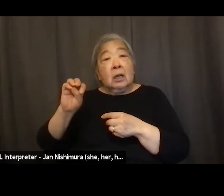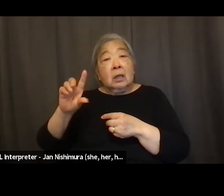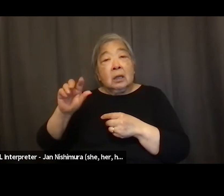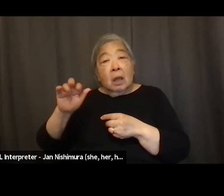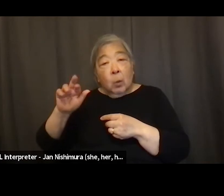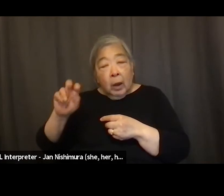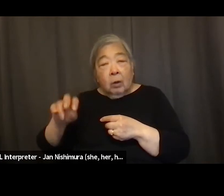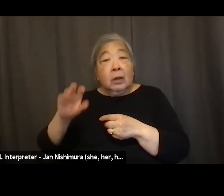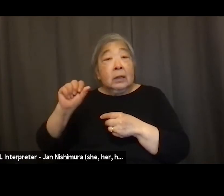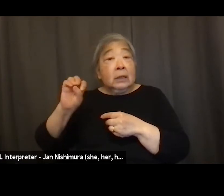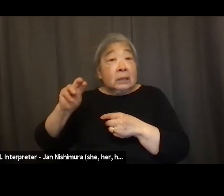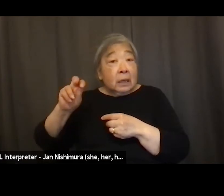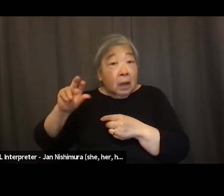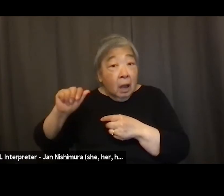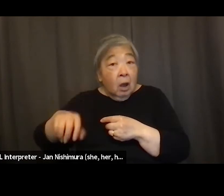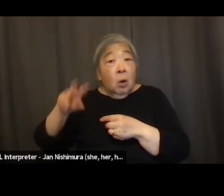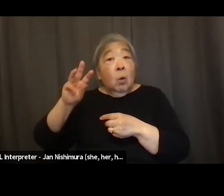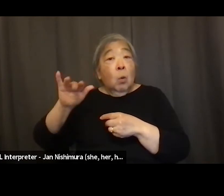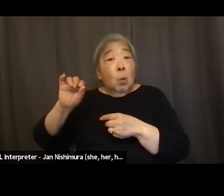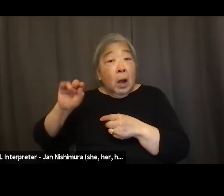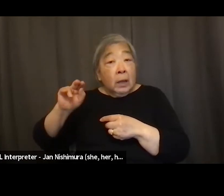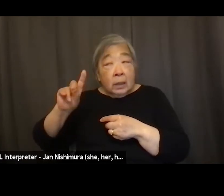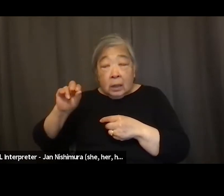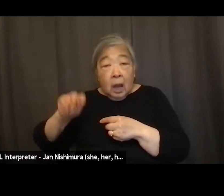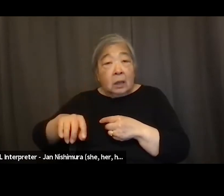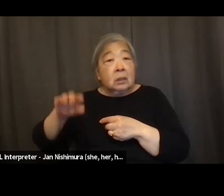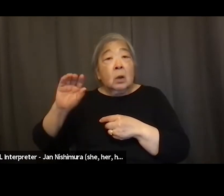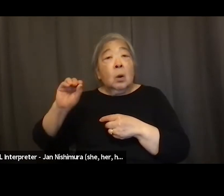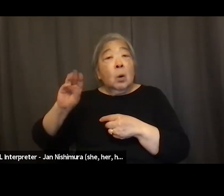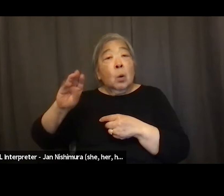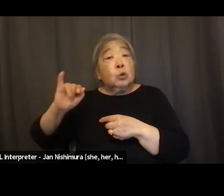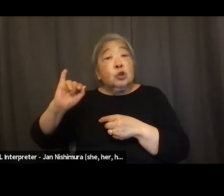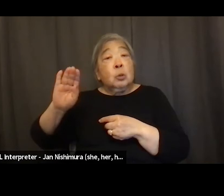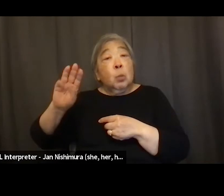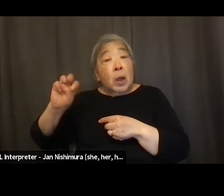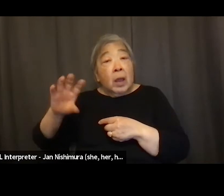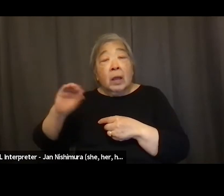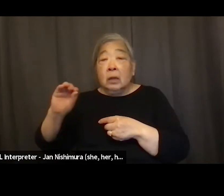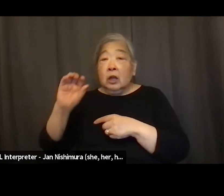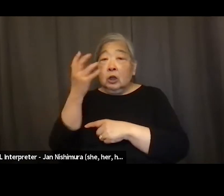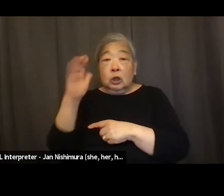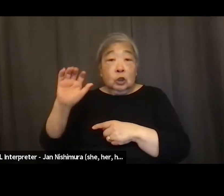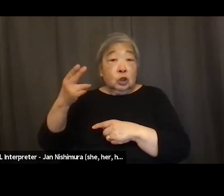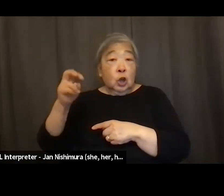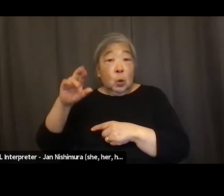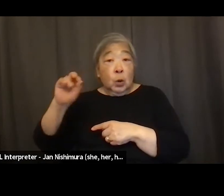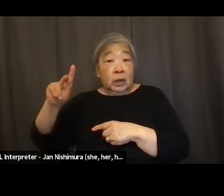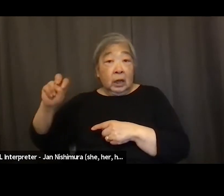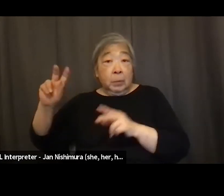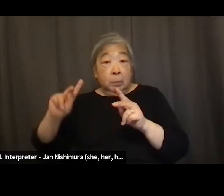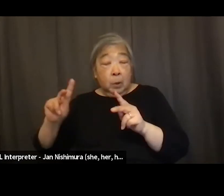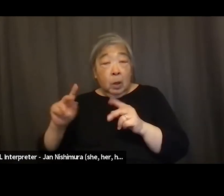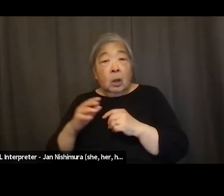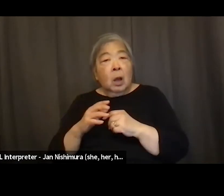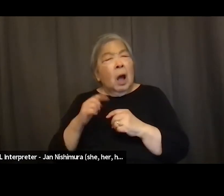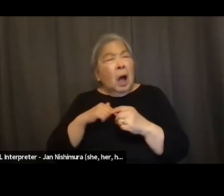Peoria, Seneca, Wyandot, Ojibwe, and Cherokee peoples. Yes, so I'm gonna just read